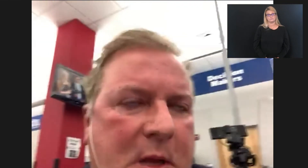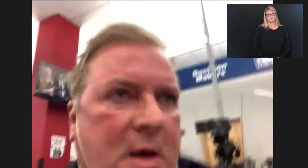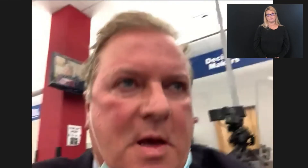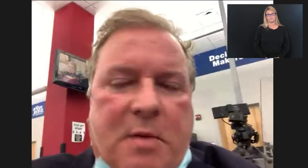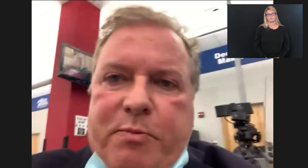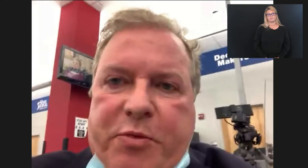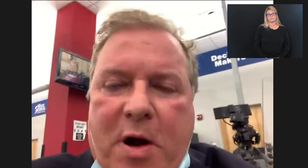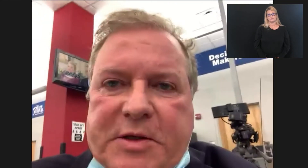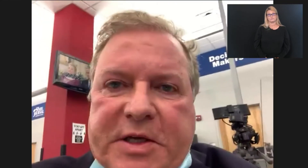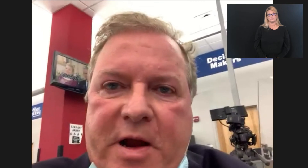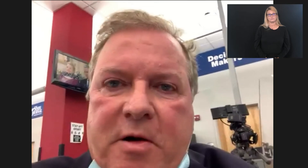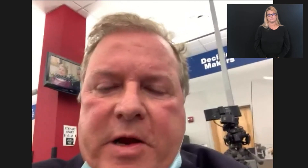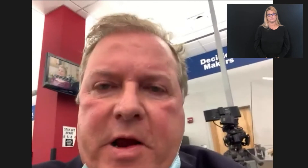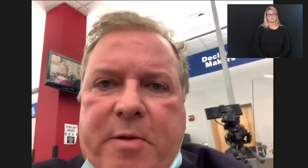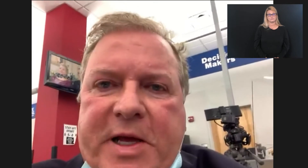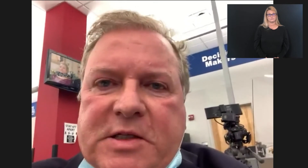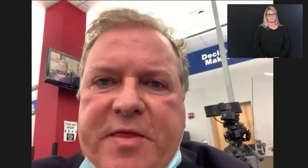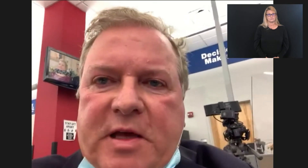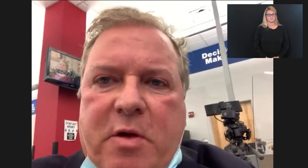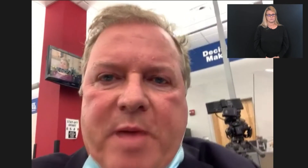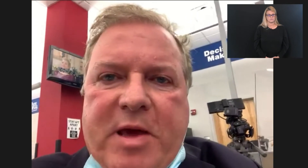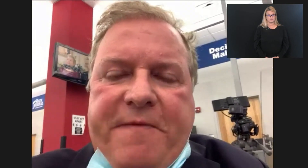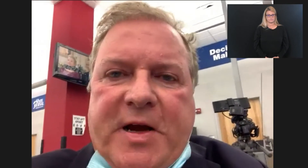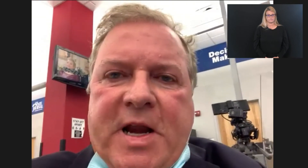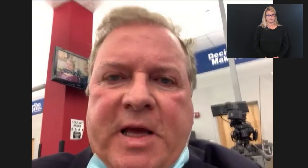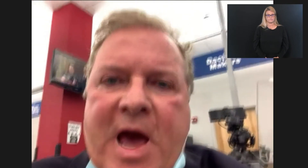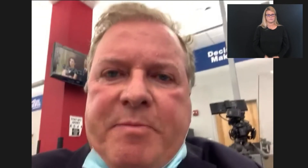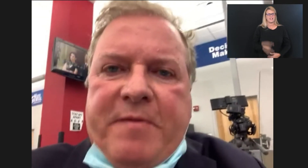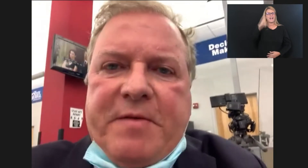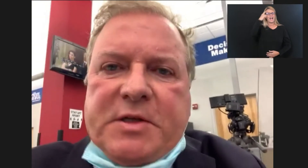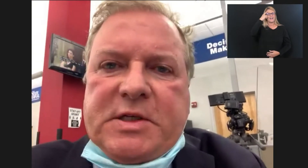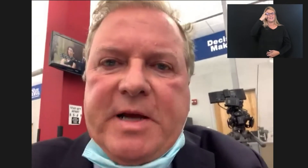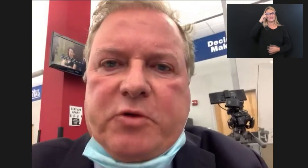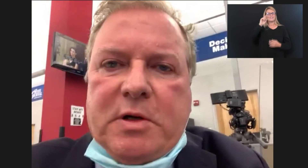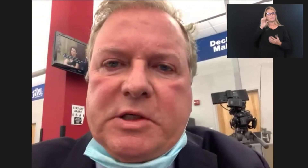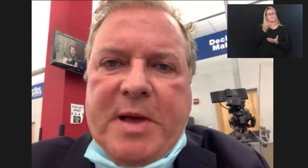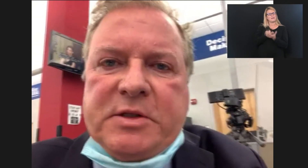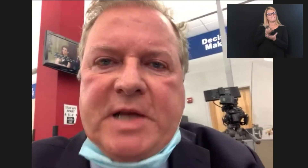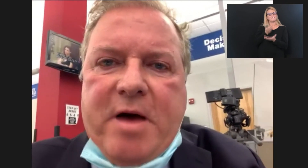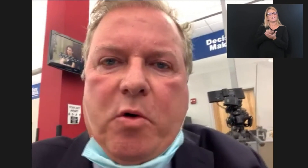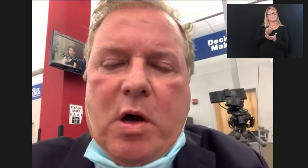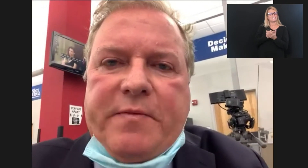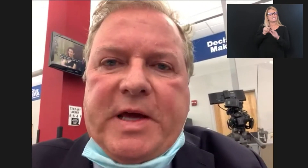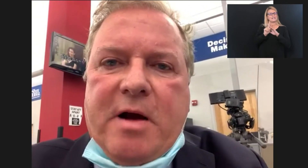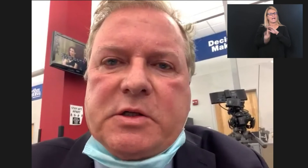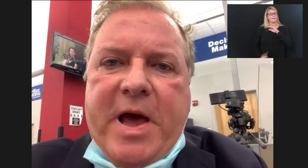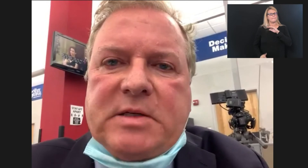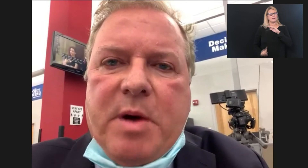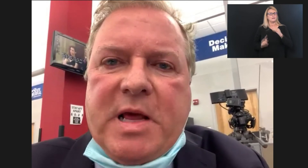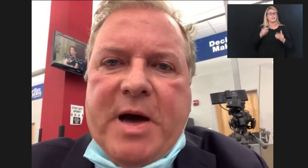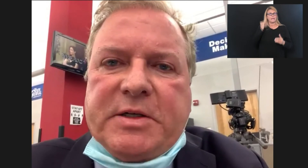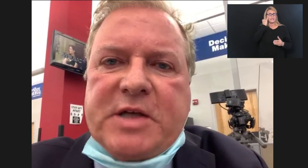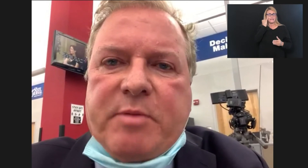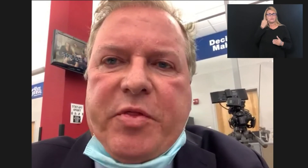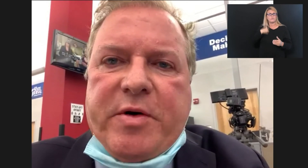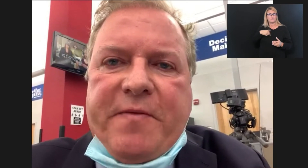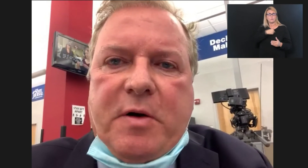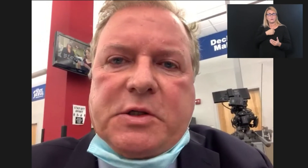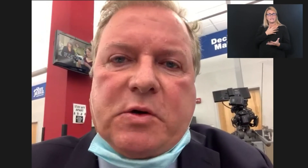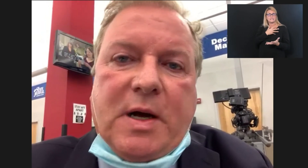to throw out a scenario here because I think there may be a funding gap. If the state truly spends down all of the CARES Act money by